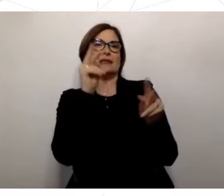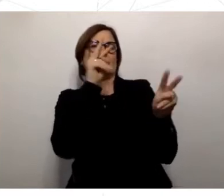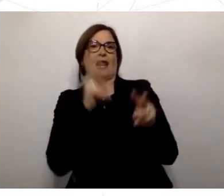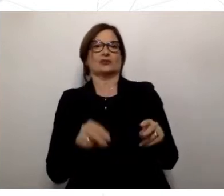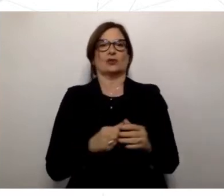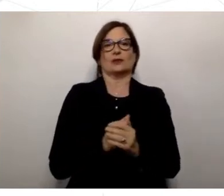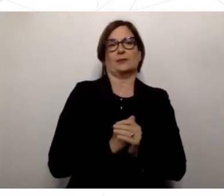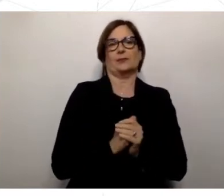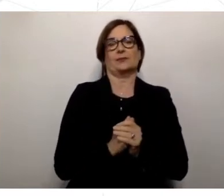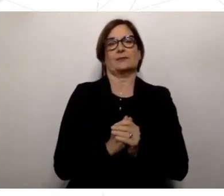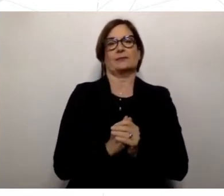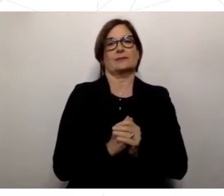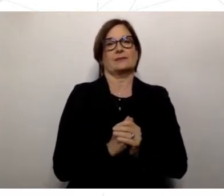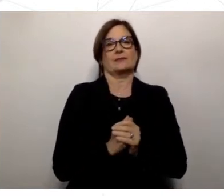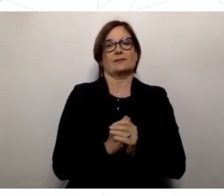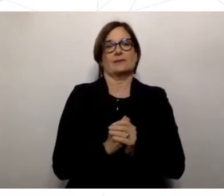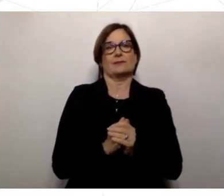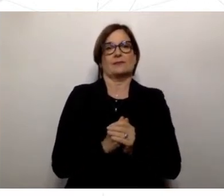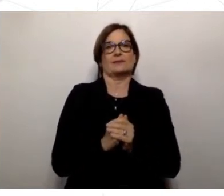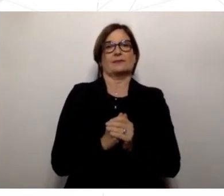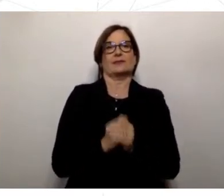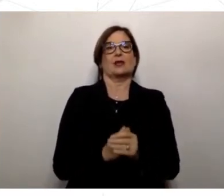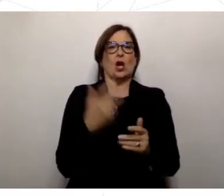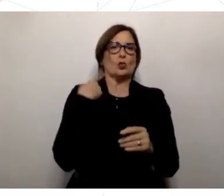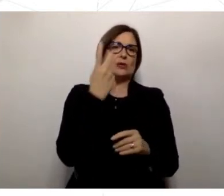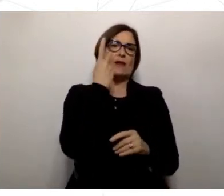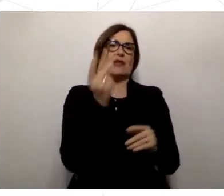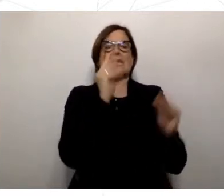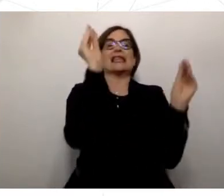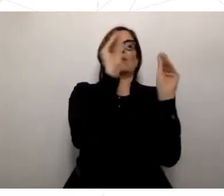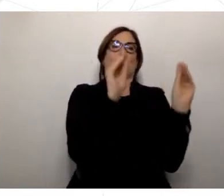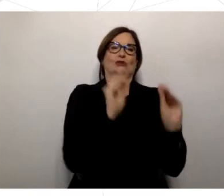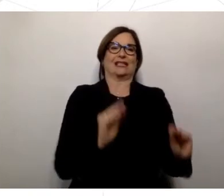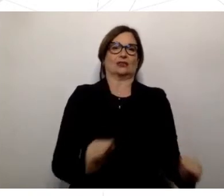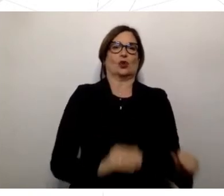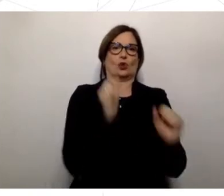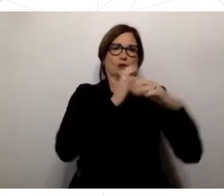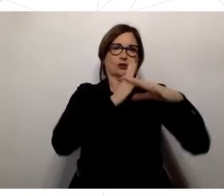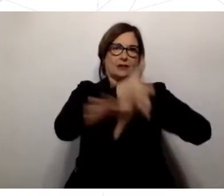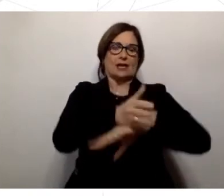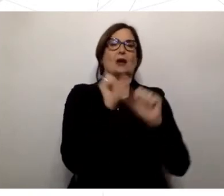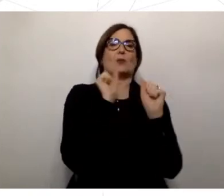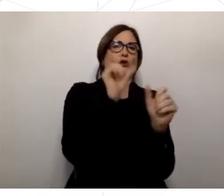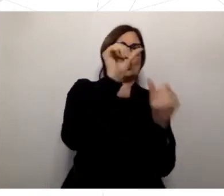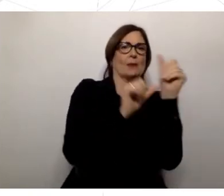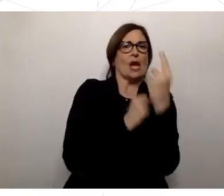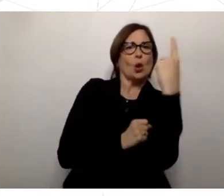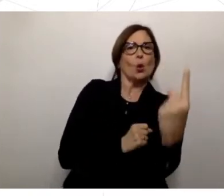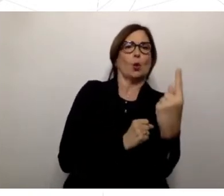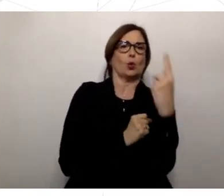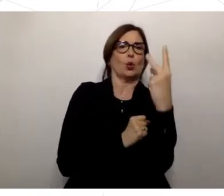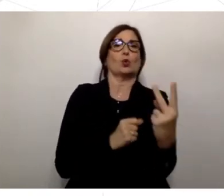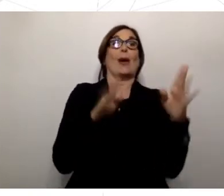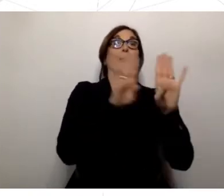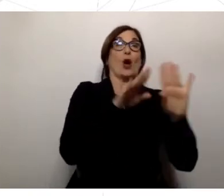the way that the buttons are read. So here we have all the defaults. I can go in and I can change any one of these ports to be